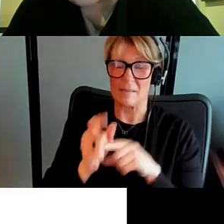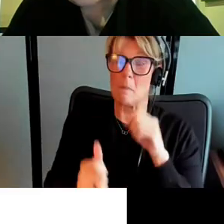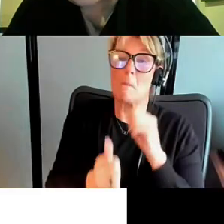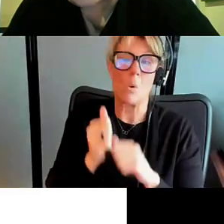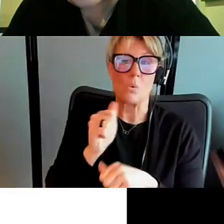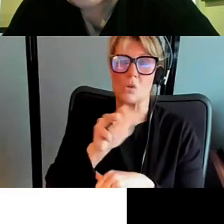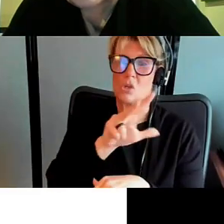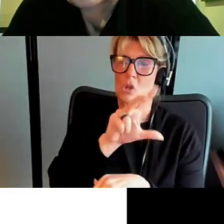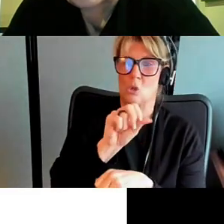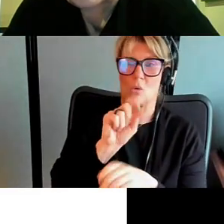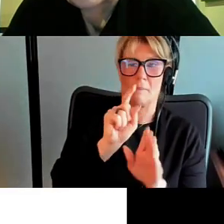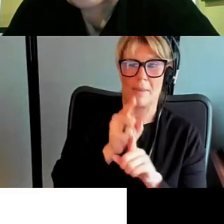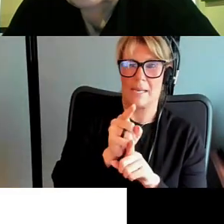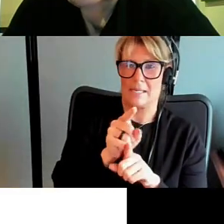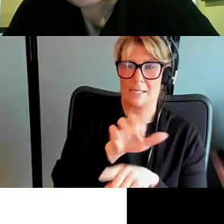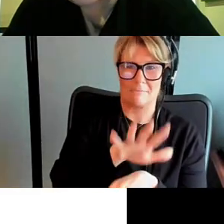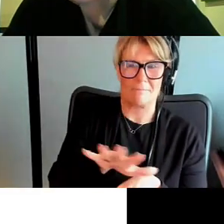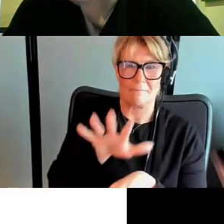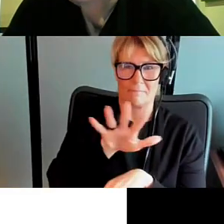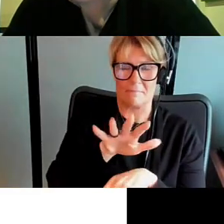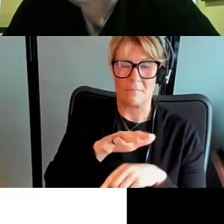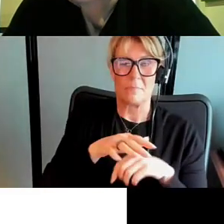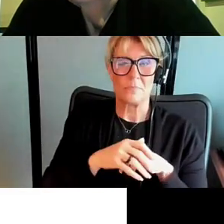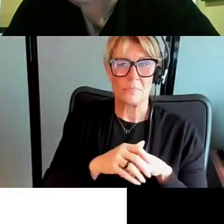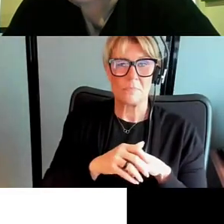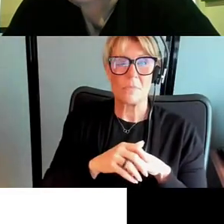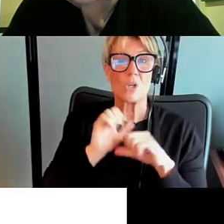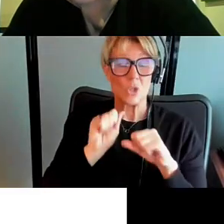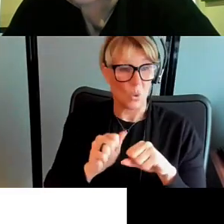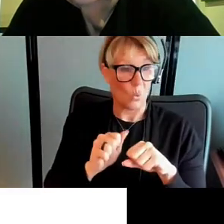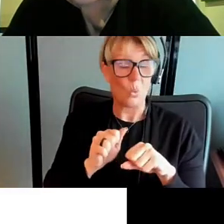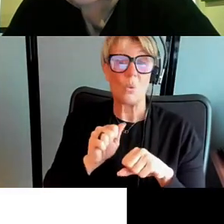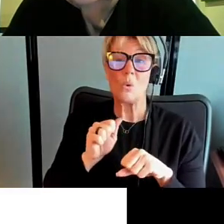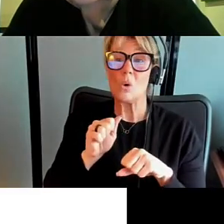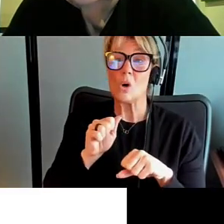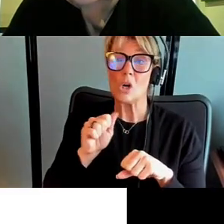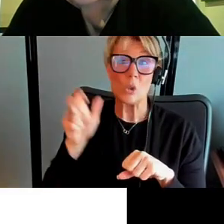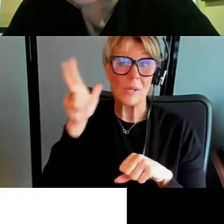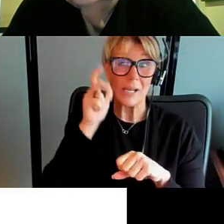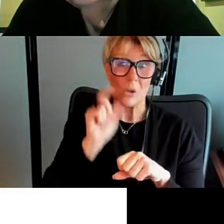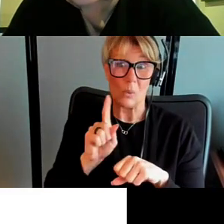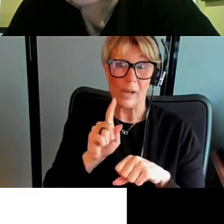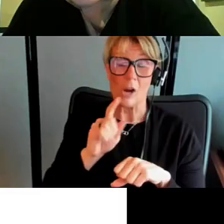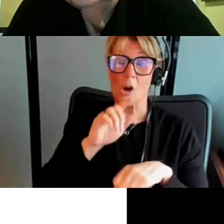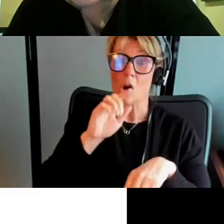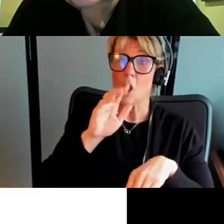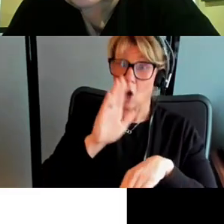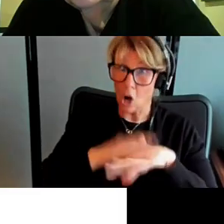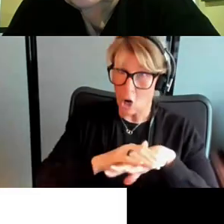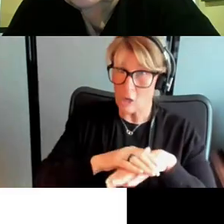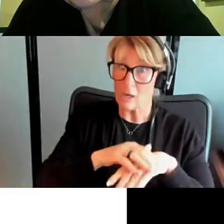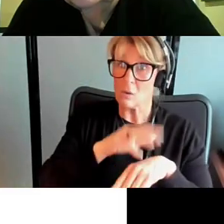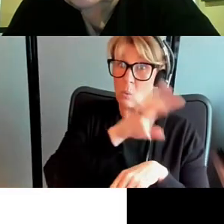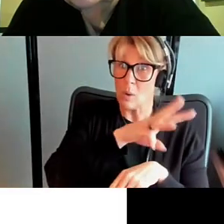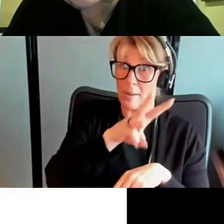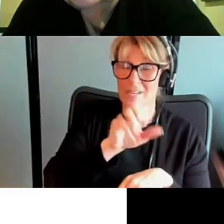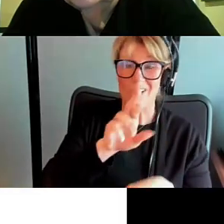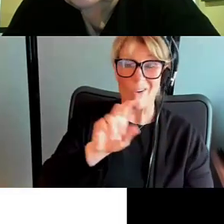And so it's not only available on our website, anybody who's listened to Apple podcasts